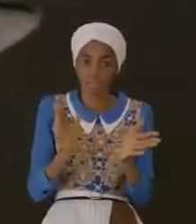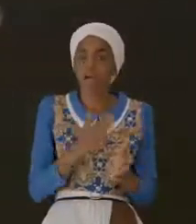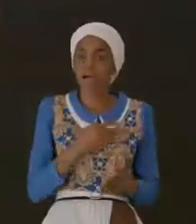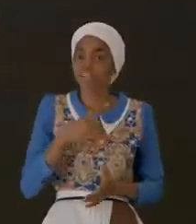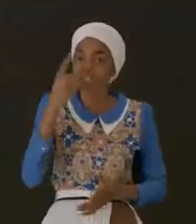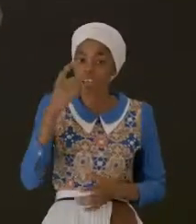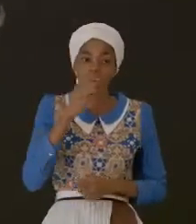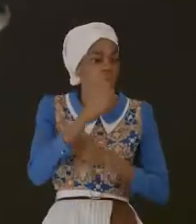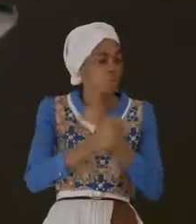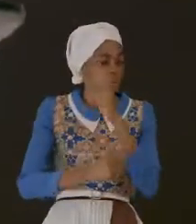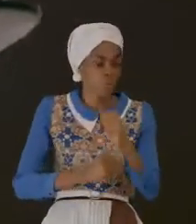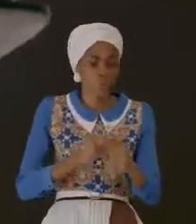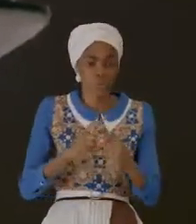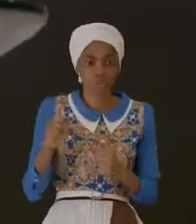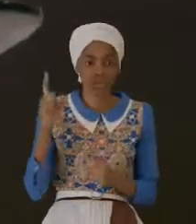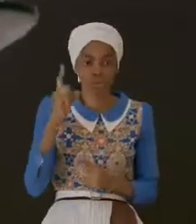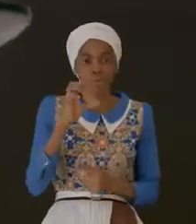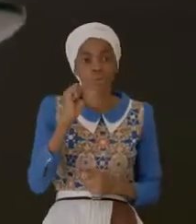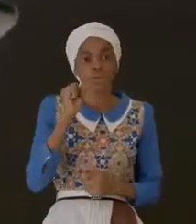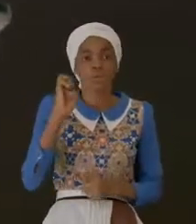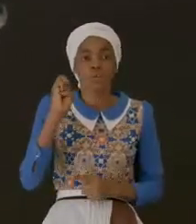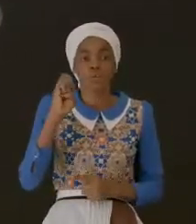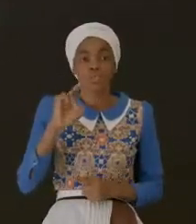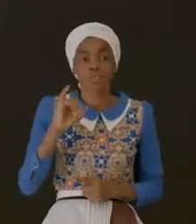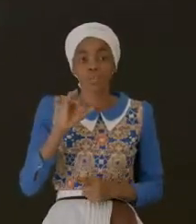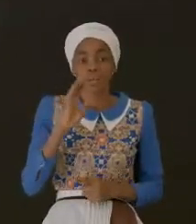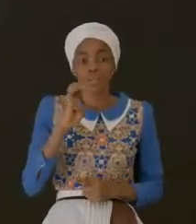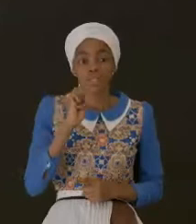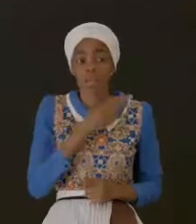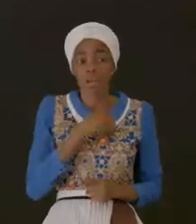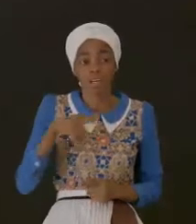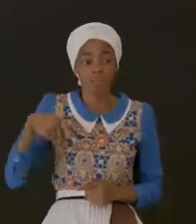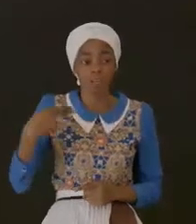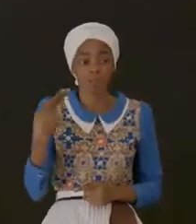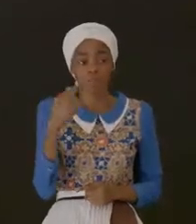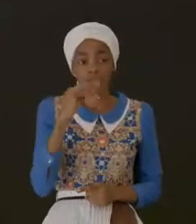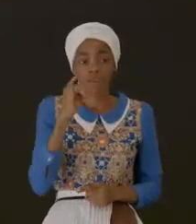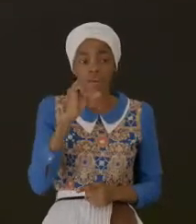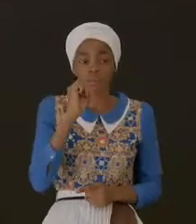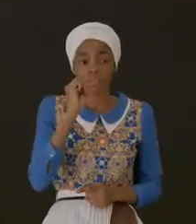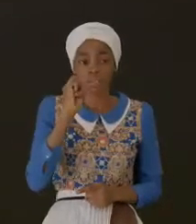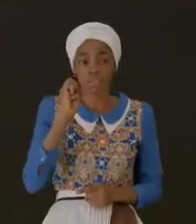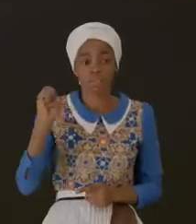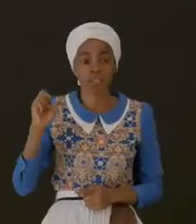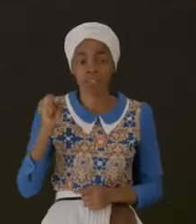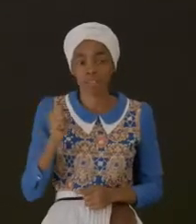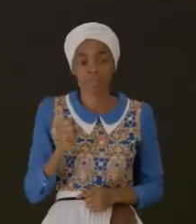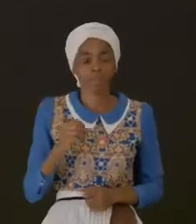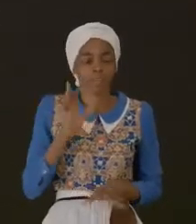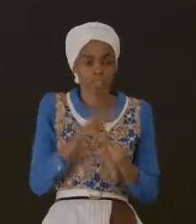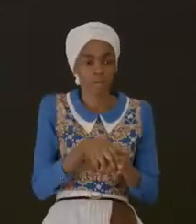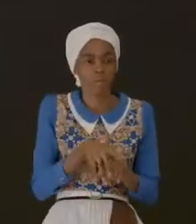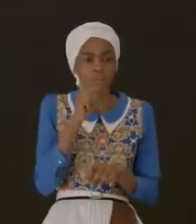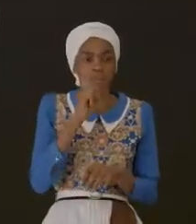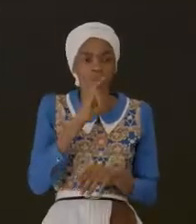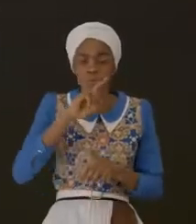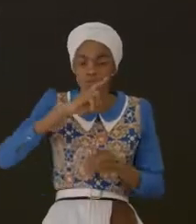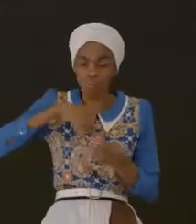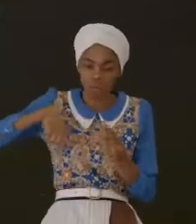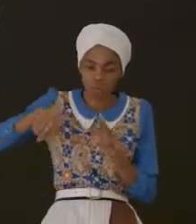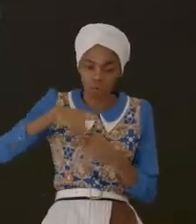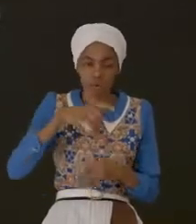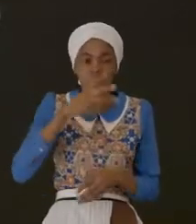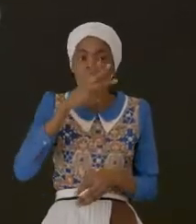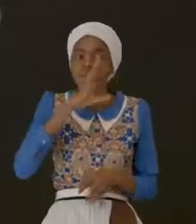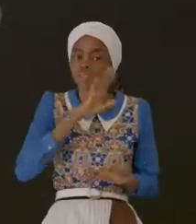scribes and Pharisees Hypocrites for ye Compass sea and lunch to